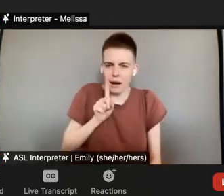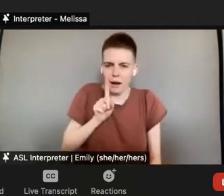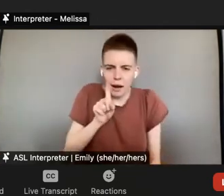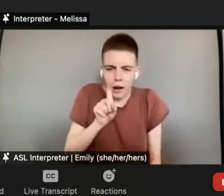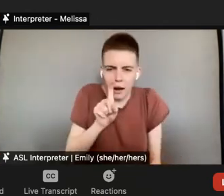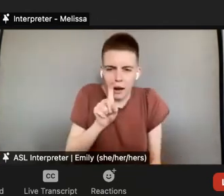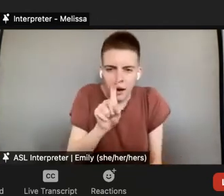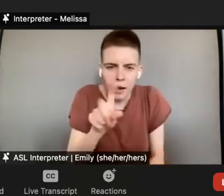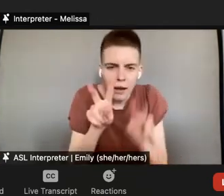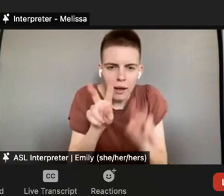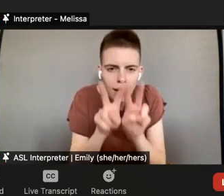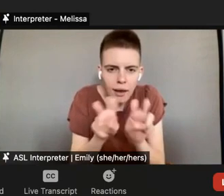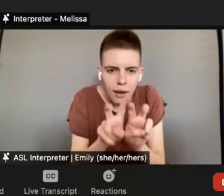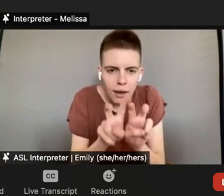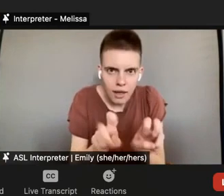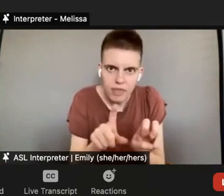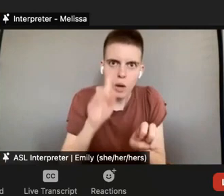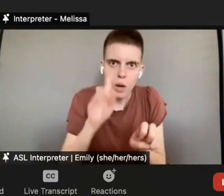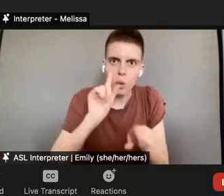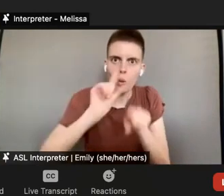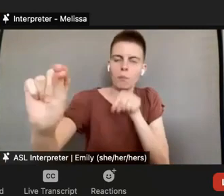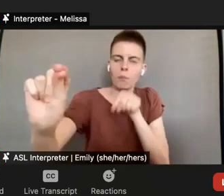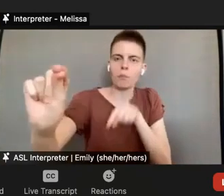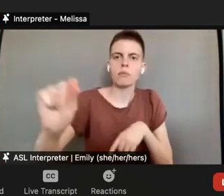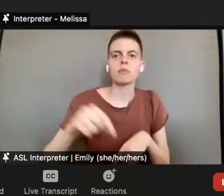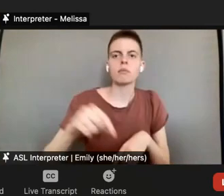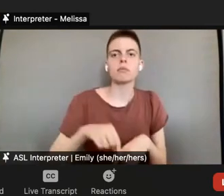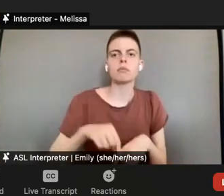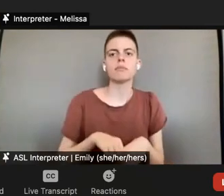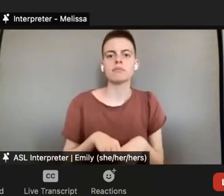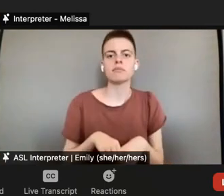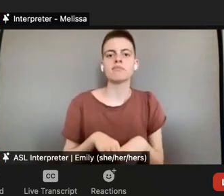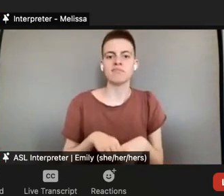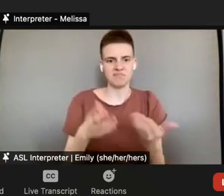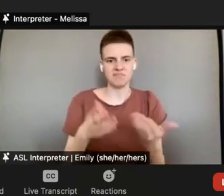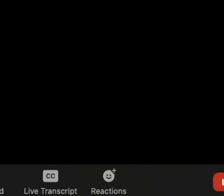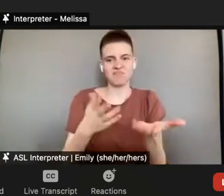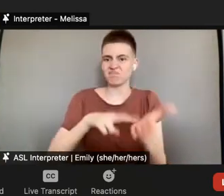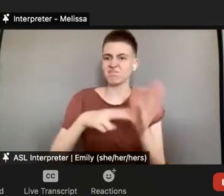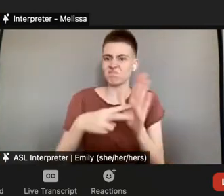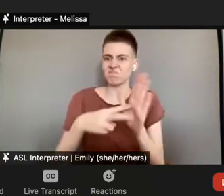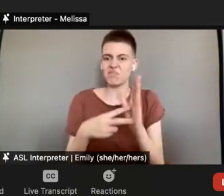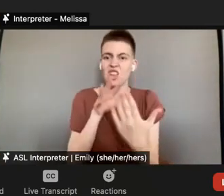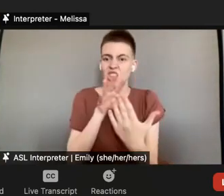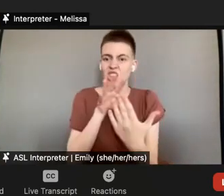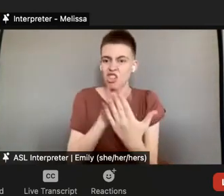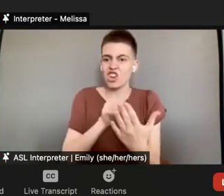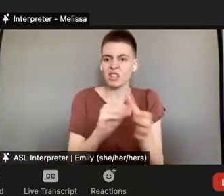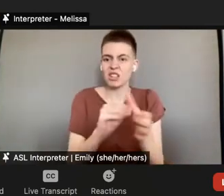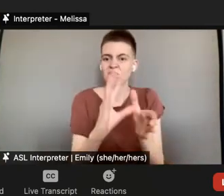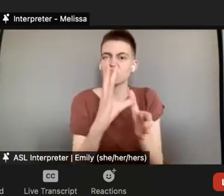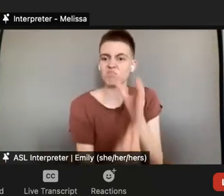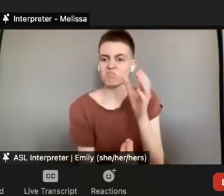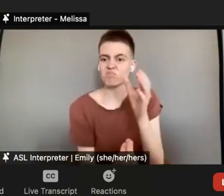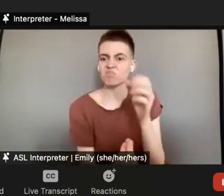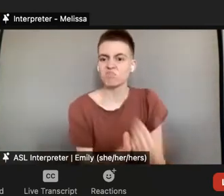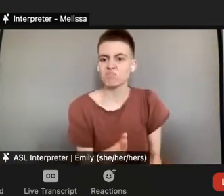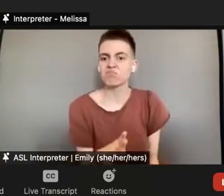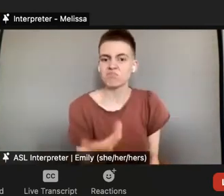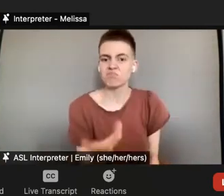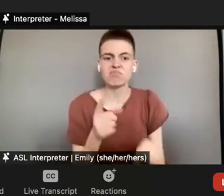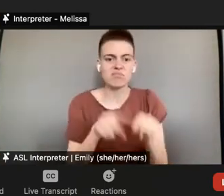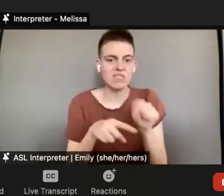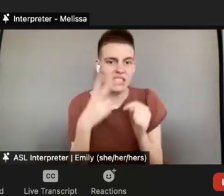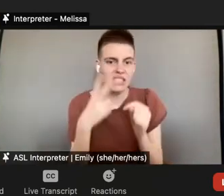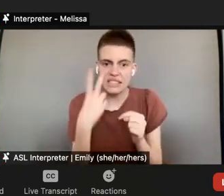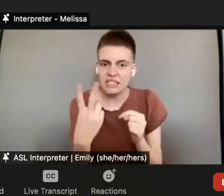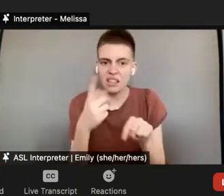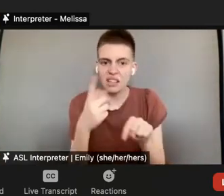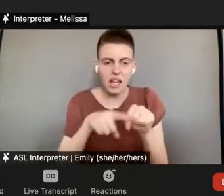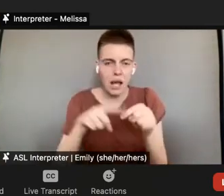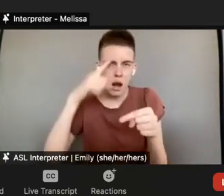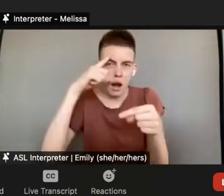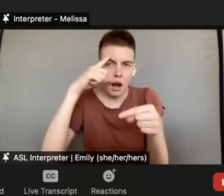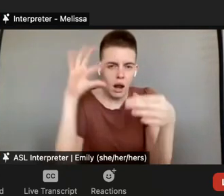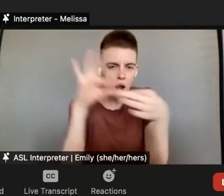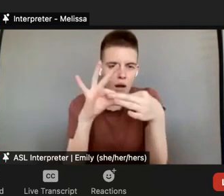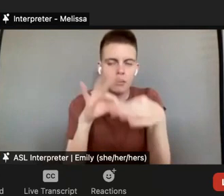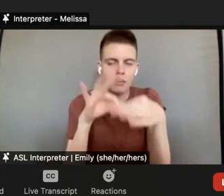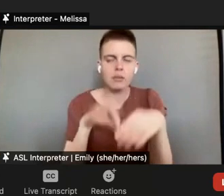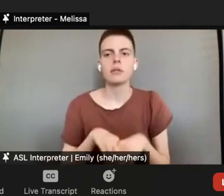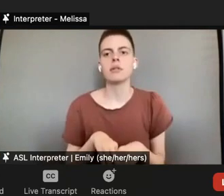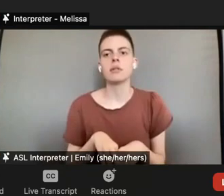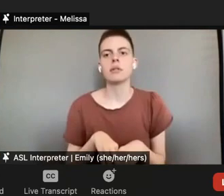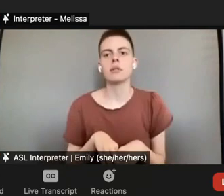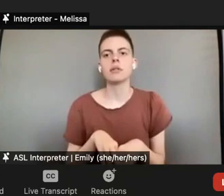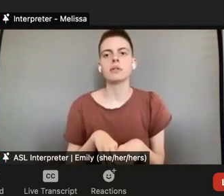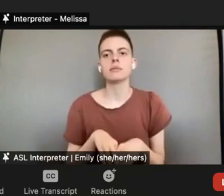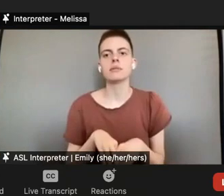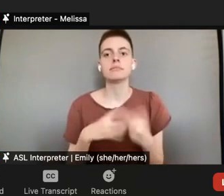to them because they're going to leave. Something's lost there. Something's lost, right? Kids are talking